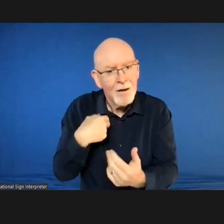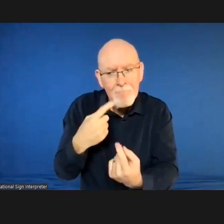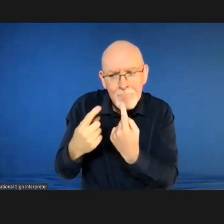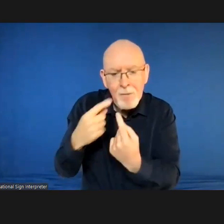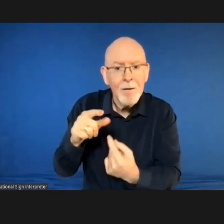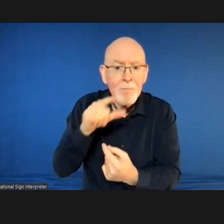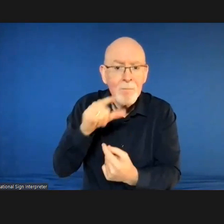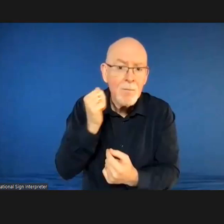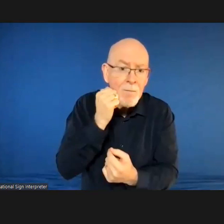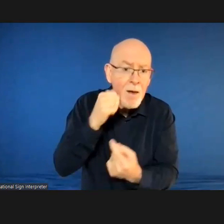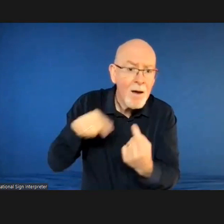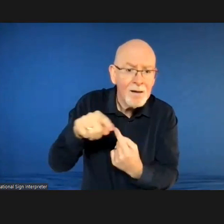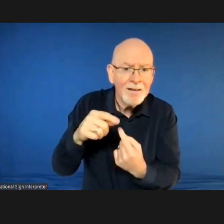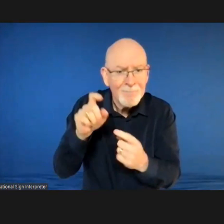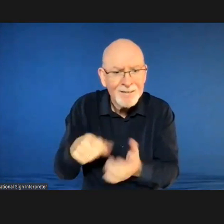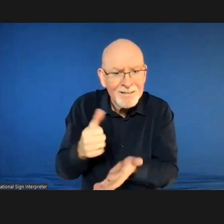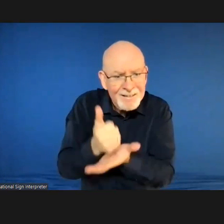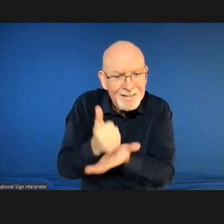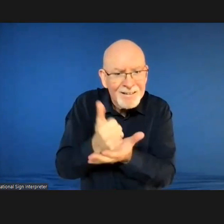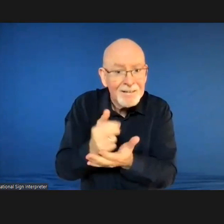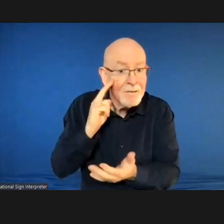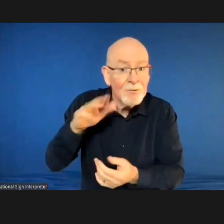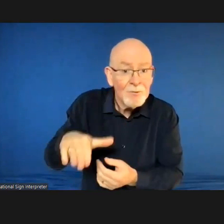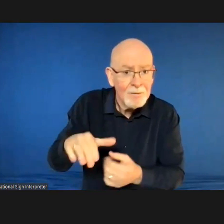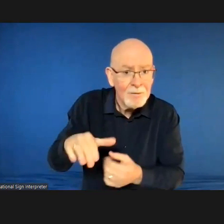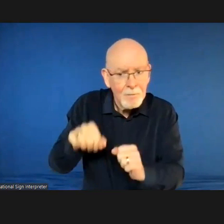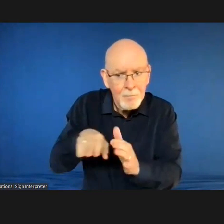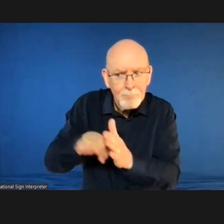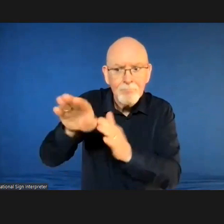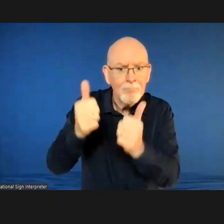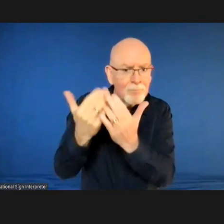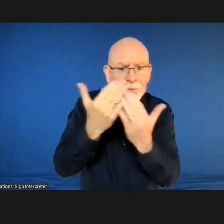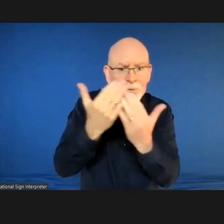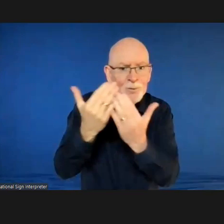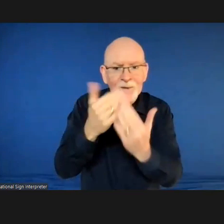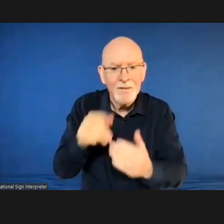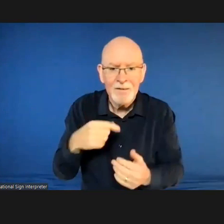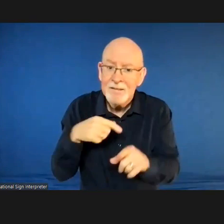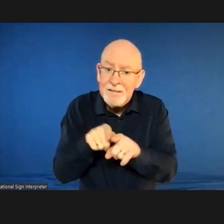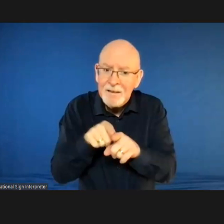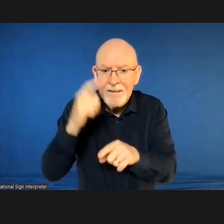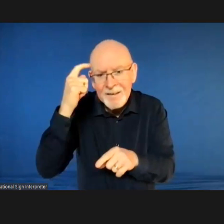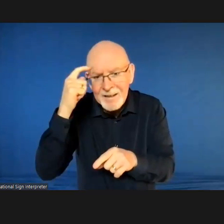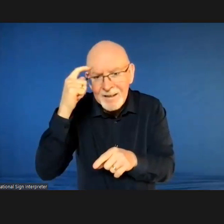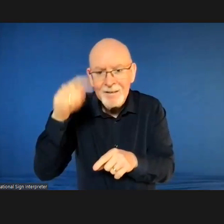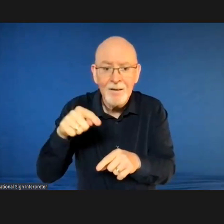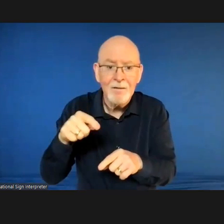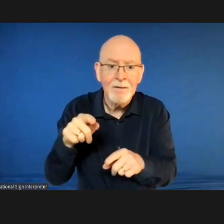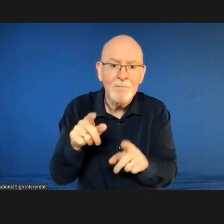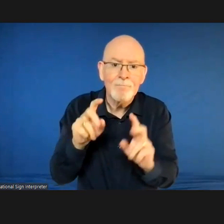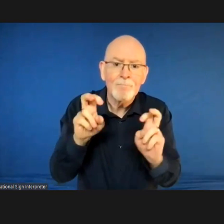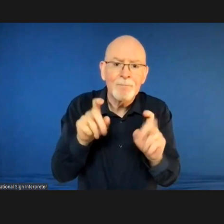addressed and broken down. Hearing assessment, sign language interpretation services, hearing aids, cochlear